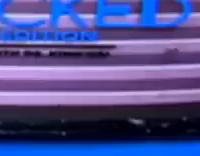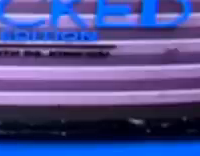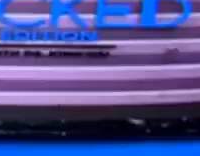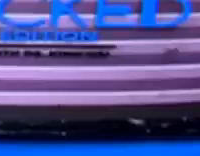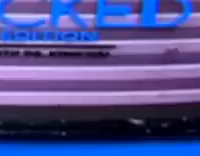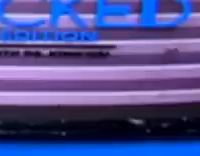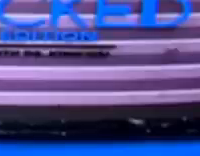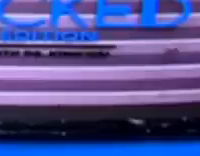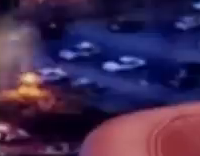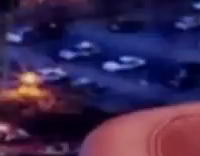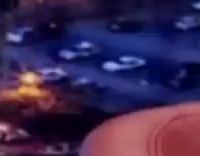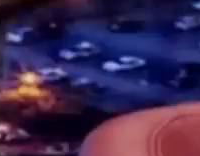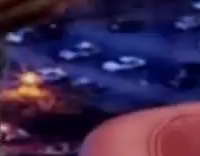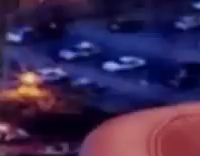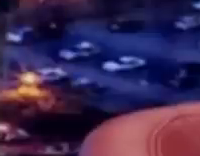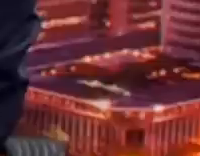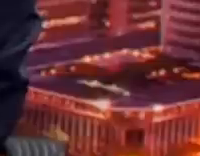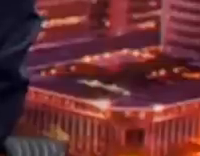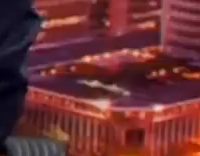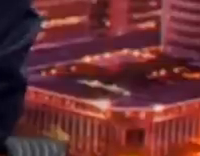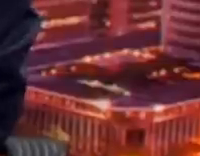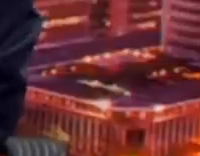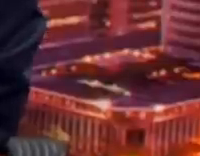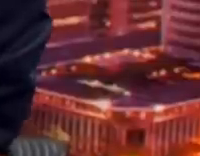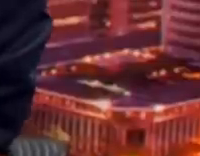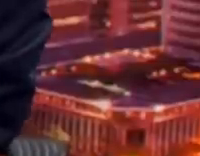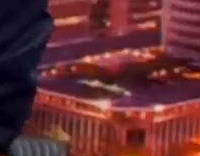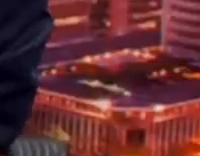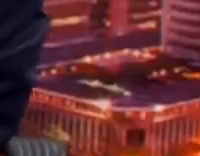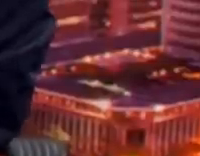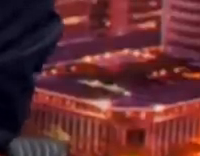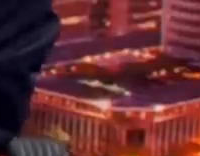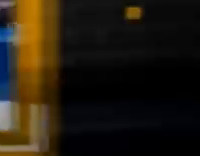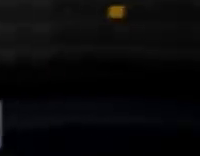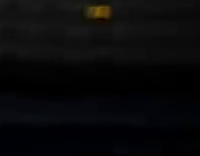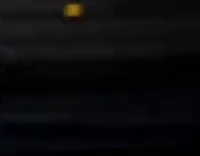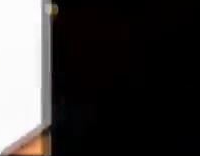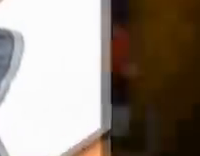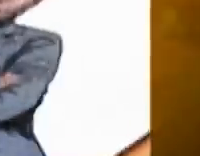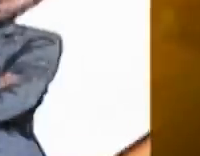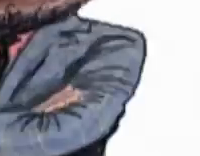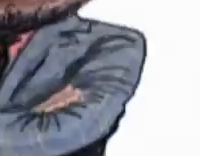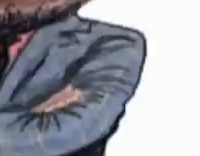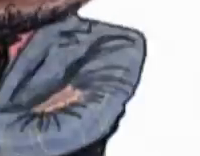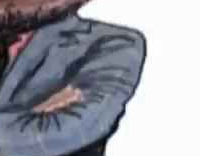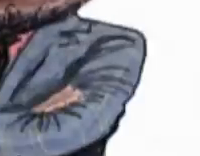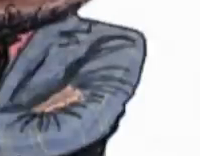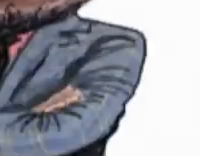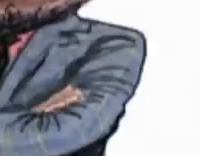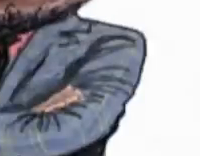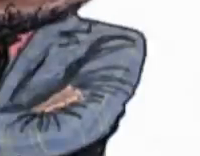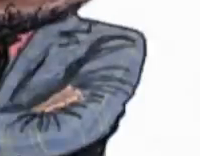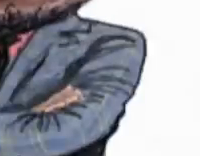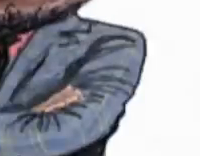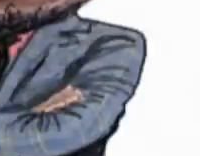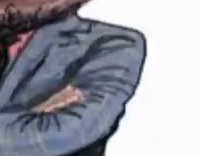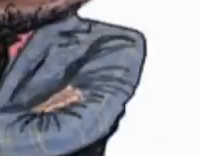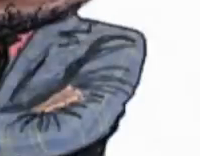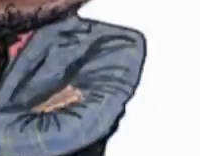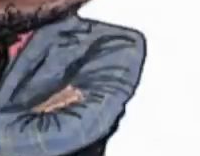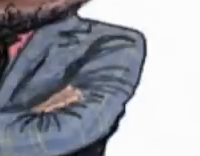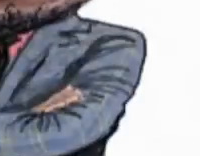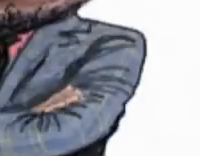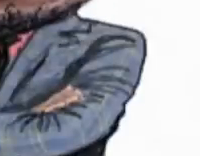kids. Mbona nyinyi mkimbiangi mkituona? The Wicked Edition. Every Friday